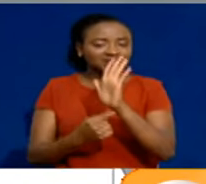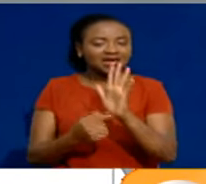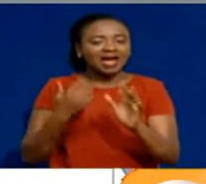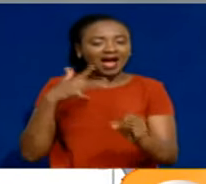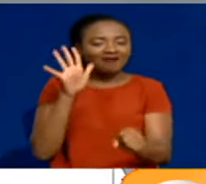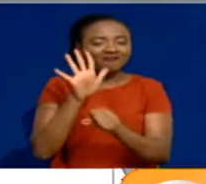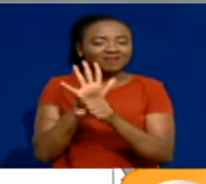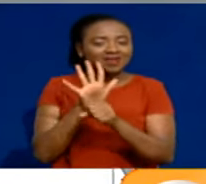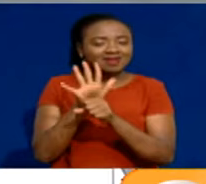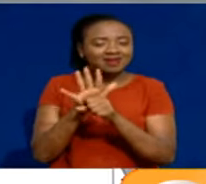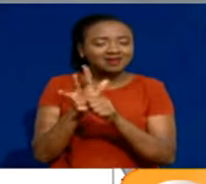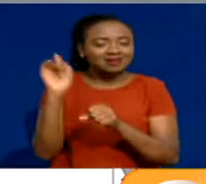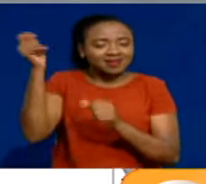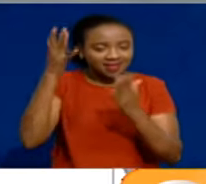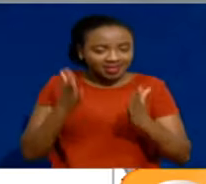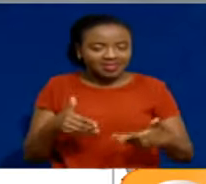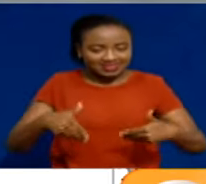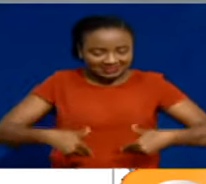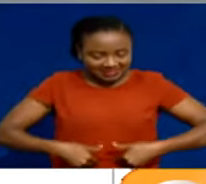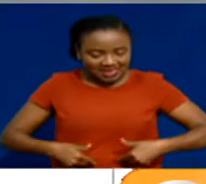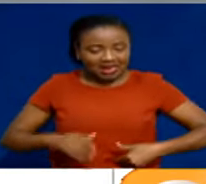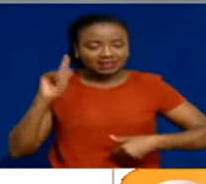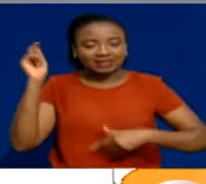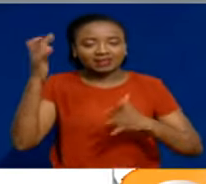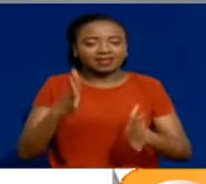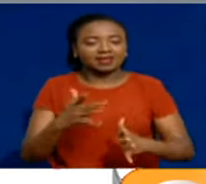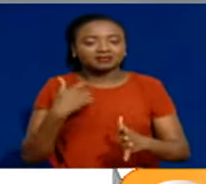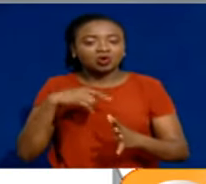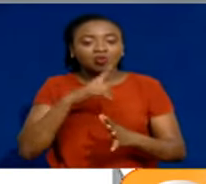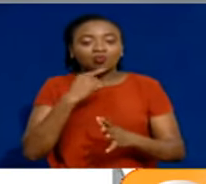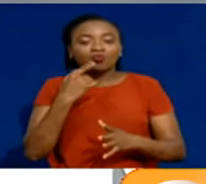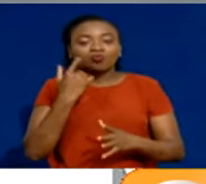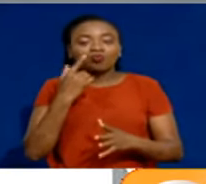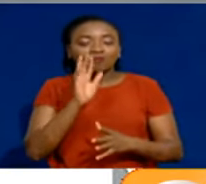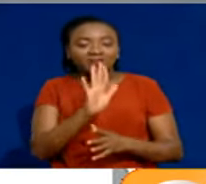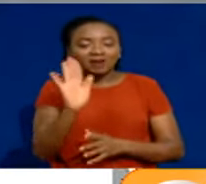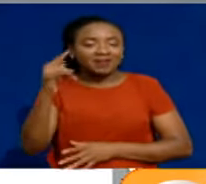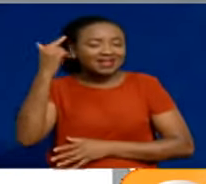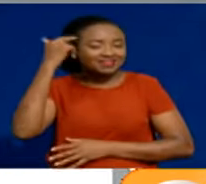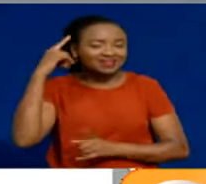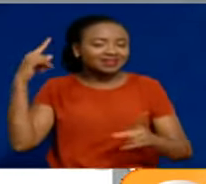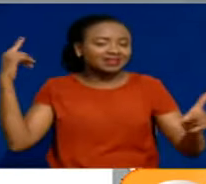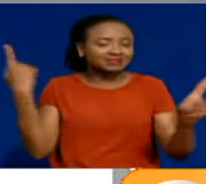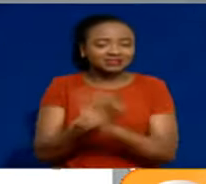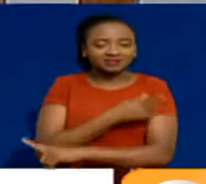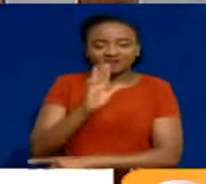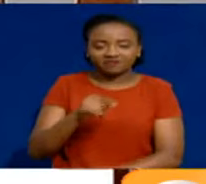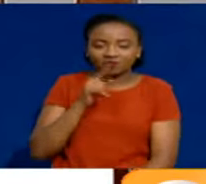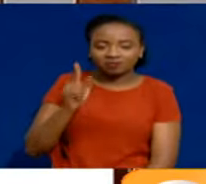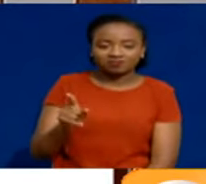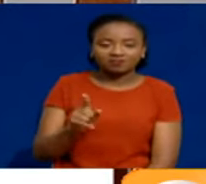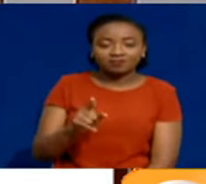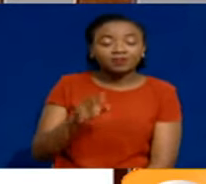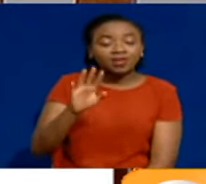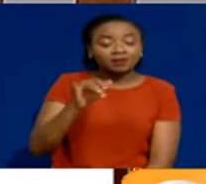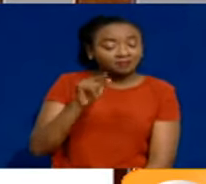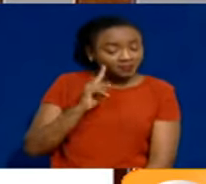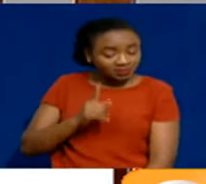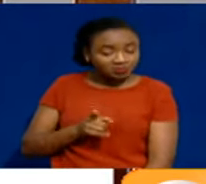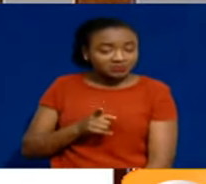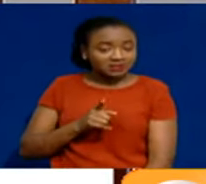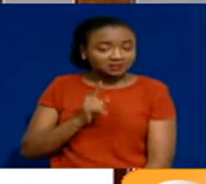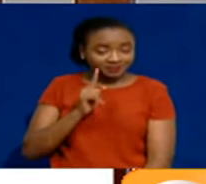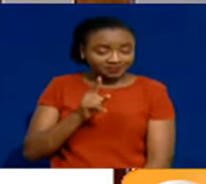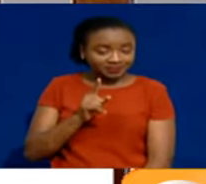of Kenyans, young Kenyans, who are thinking one way. That is what we were being told